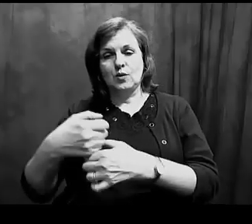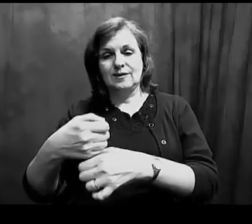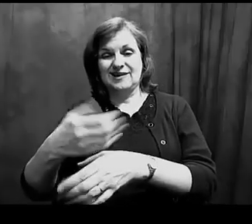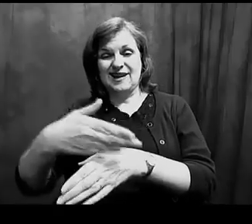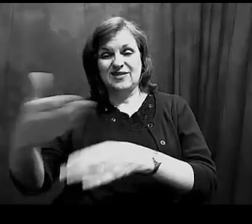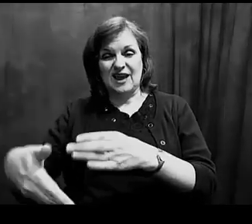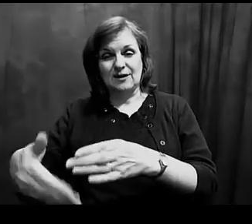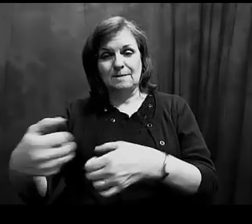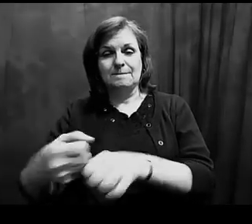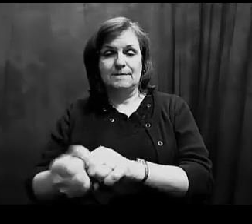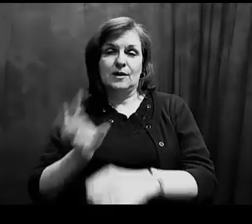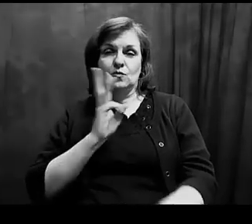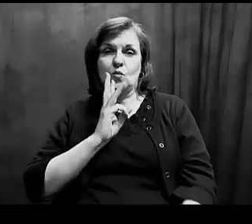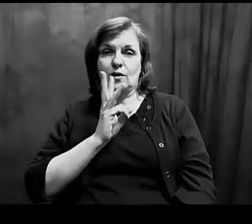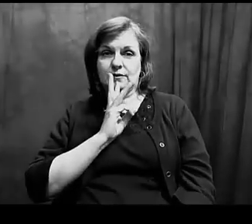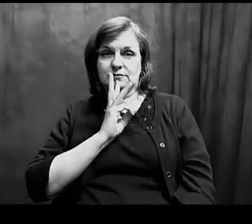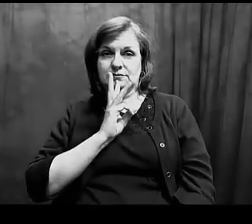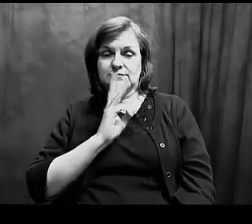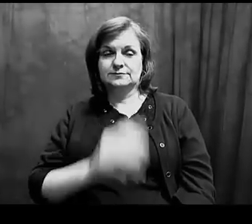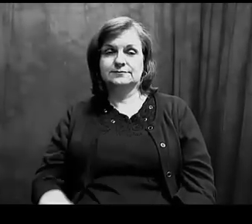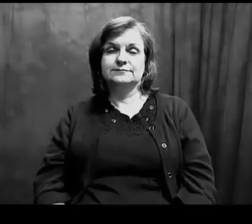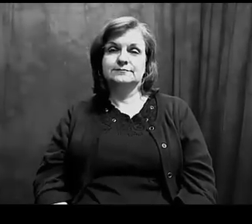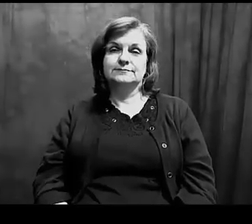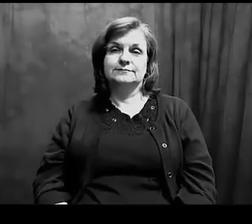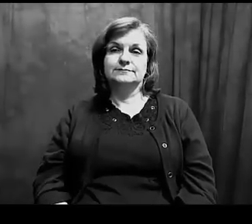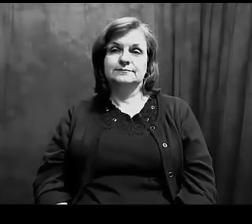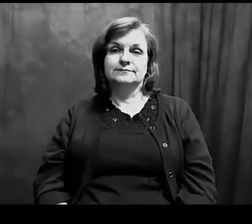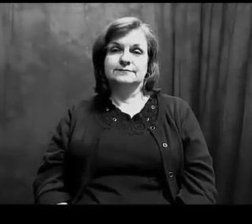This process will actually make water in the end.